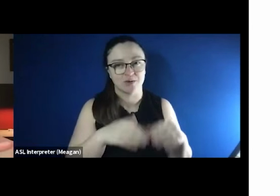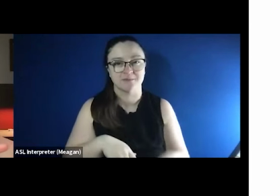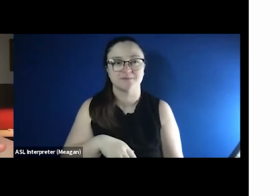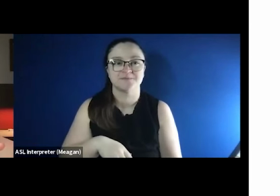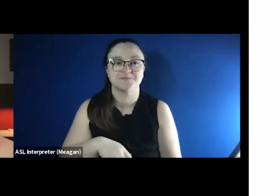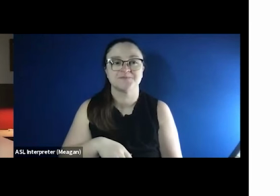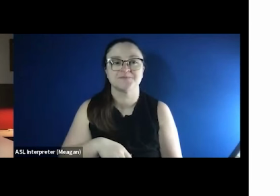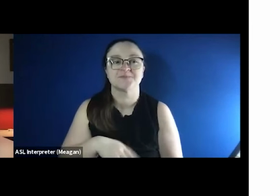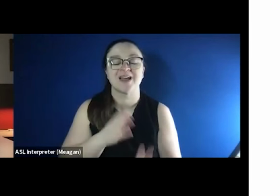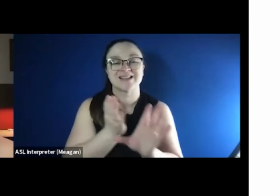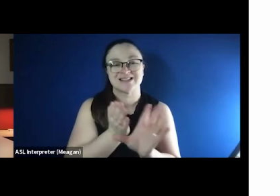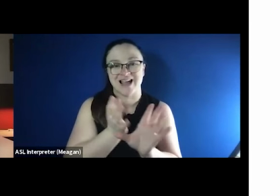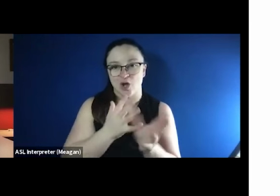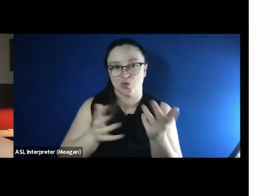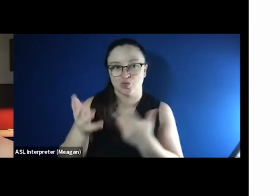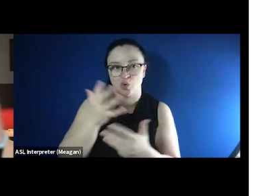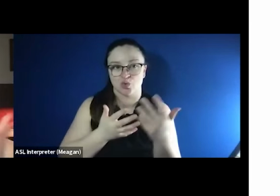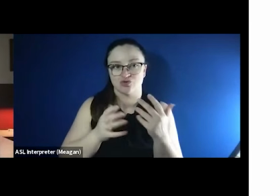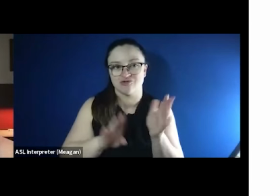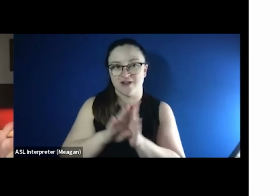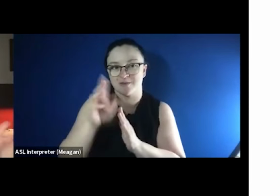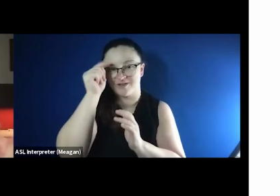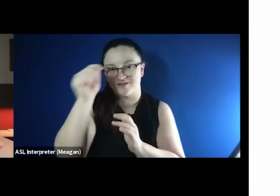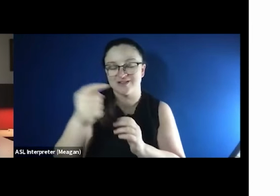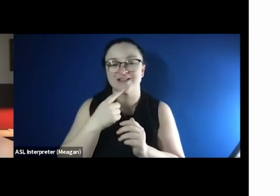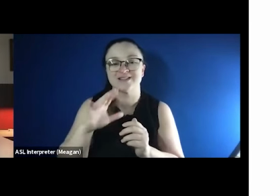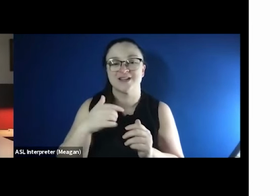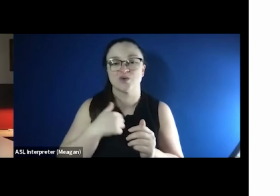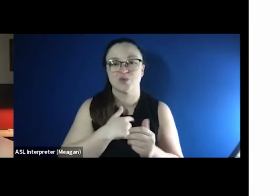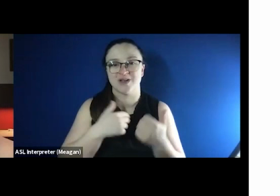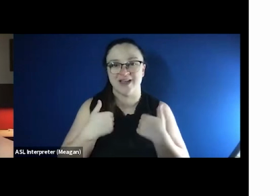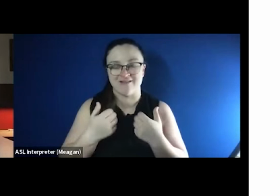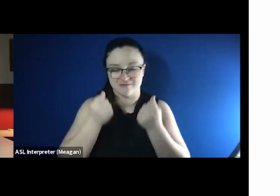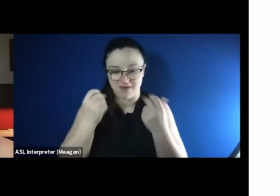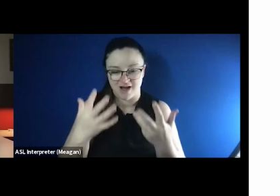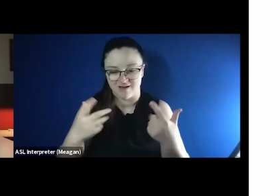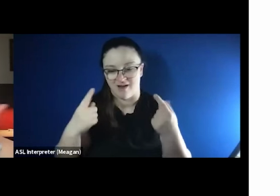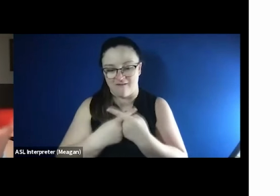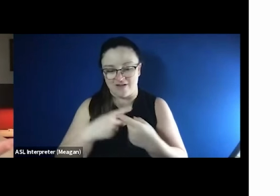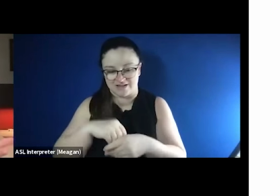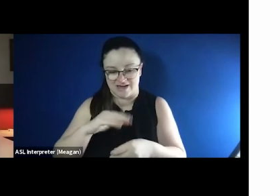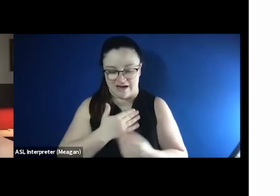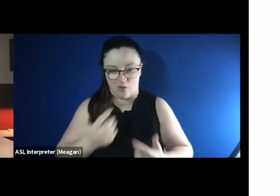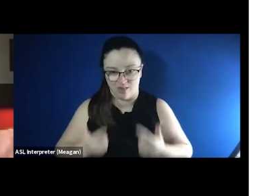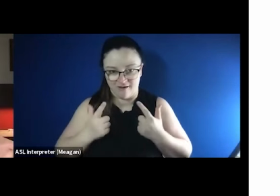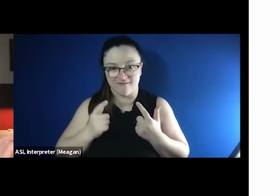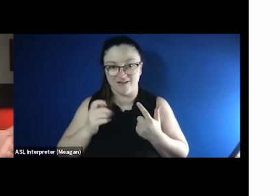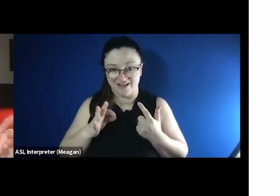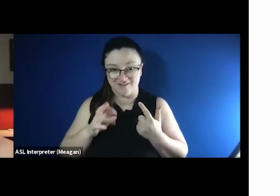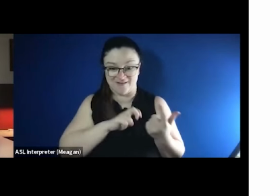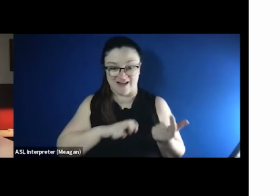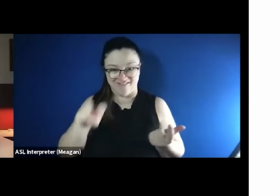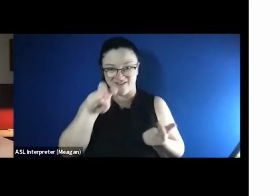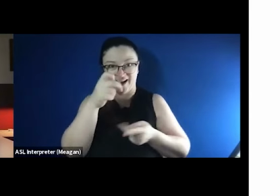psychosocial developmental theory relates that we navigate a bunch of conflicts throughout our life course that, if navigated